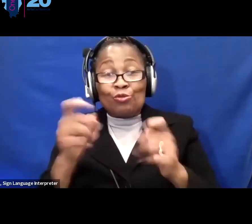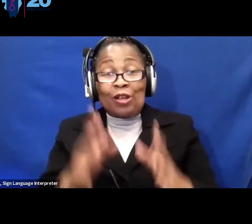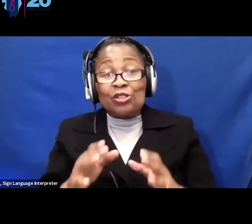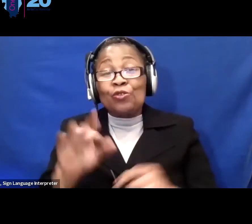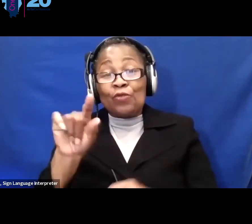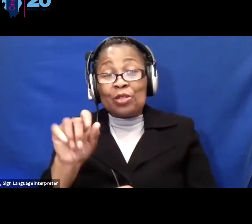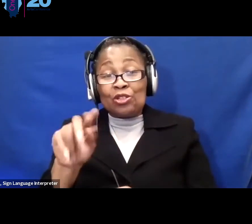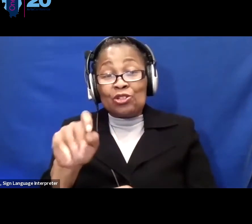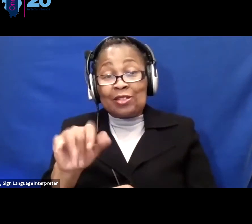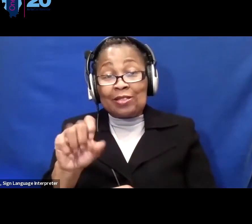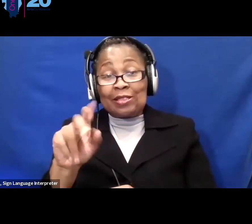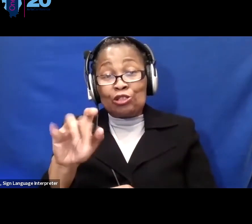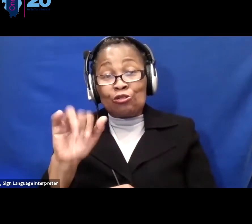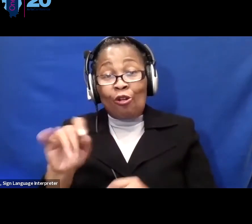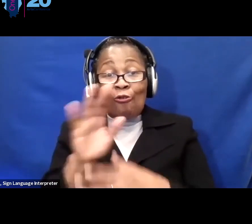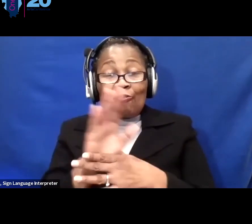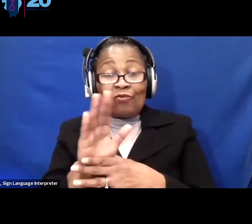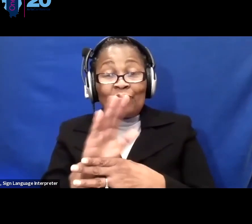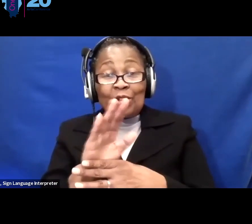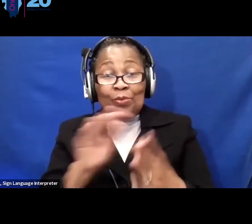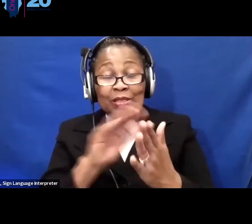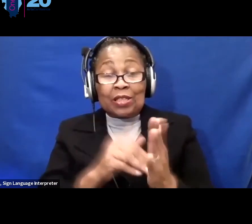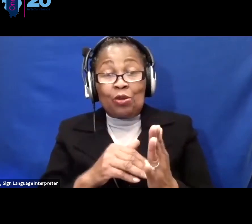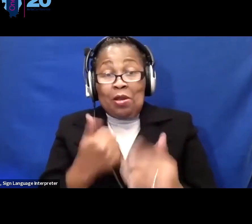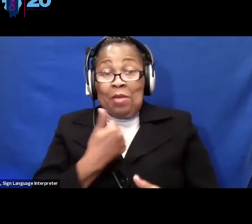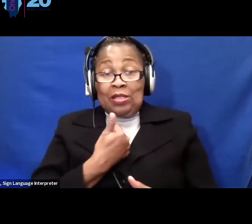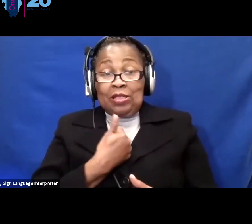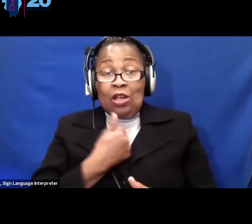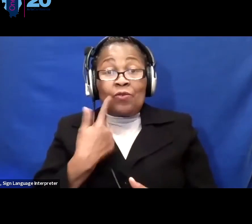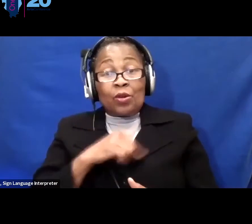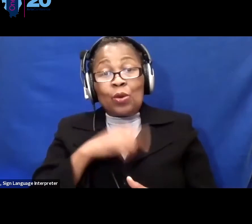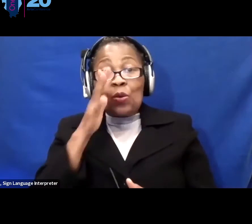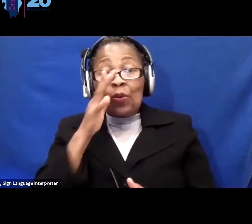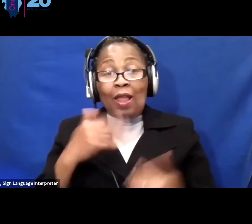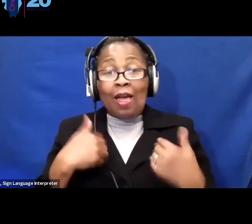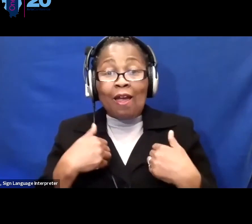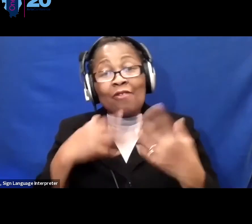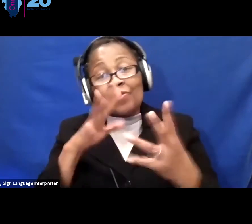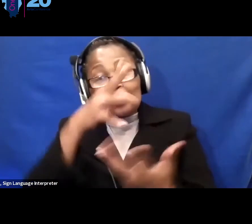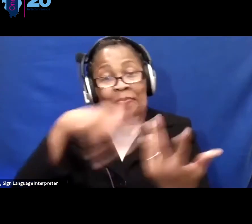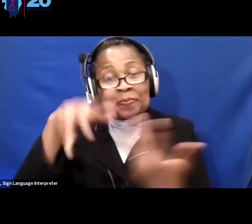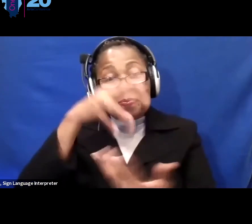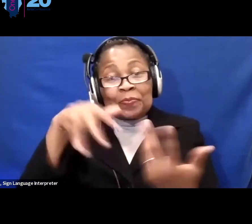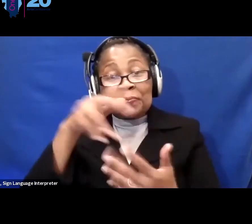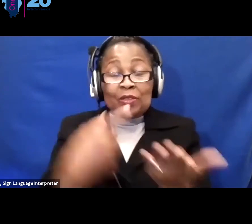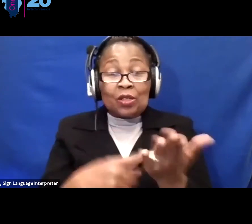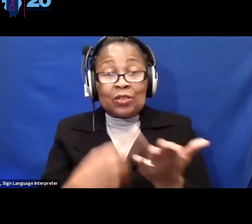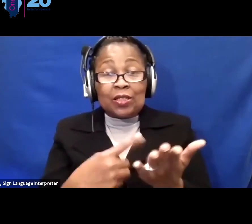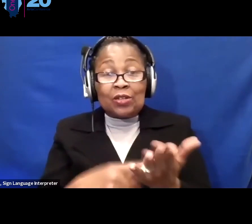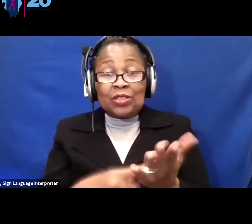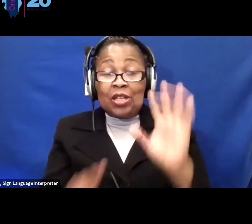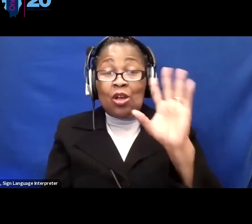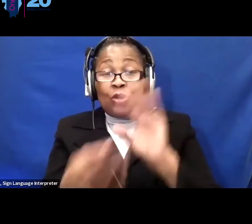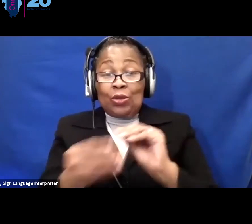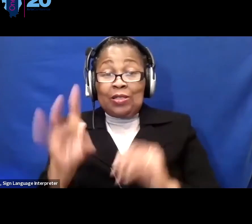and myself. And we're looking forward to having an engaging conversation around Ines's film. The film is only 83